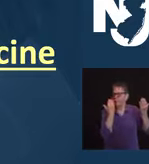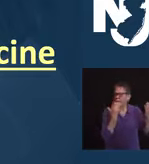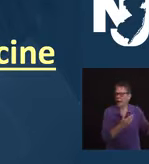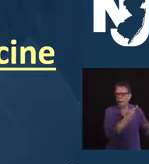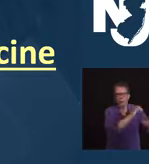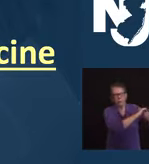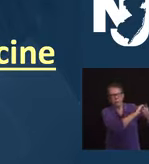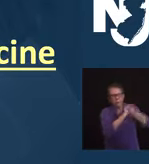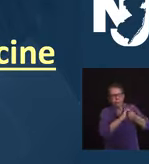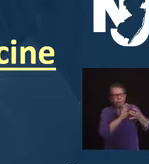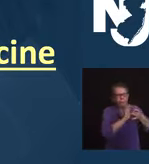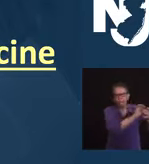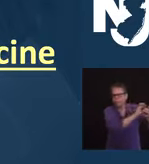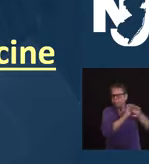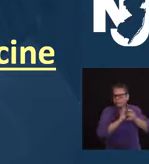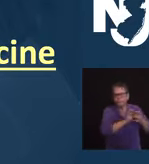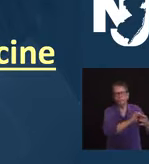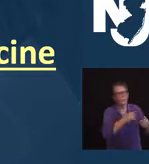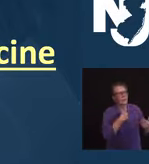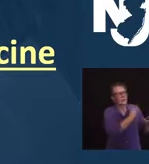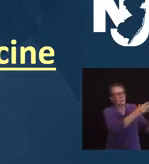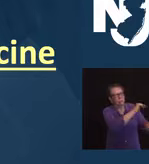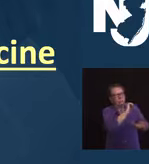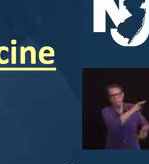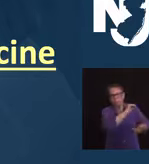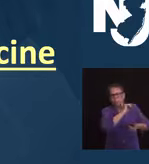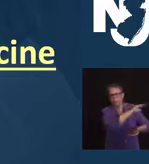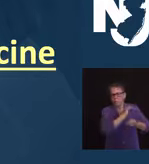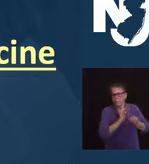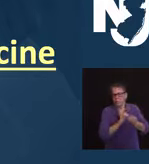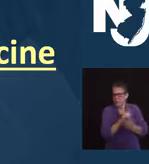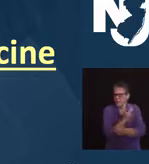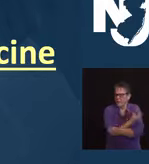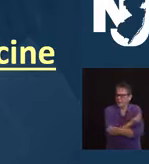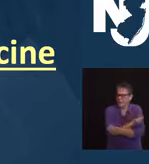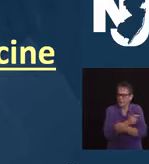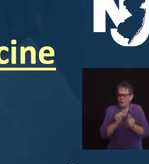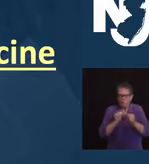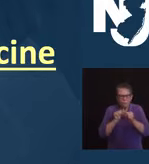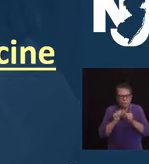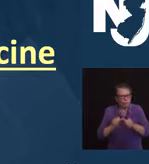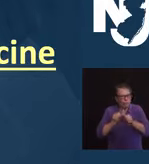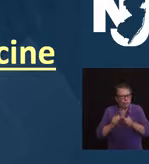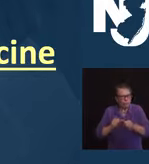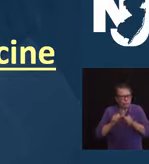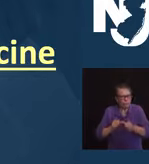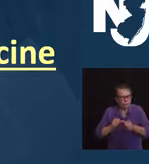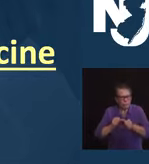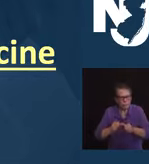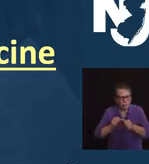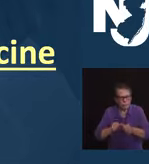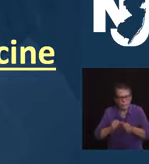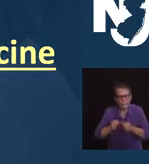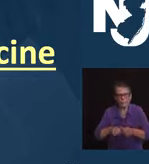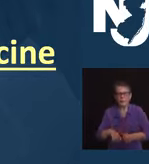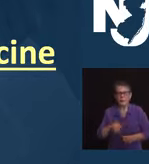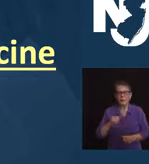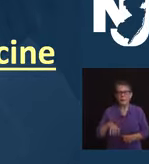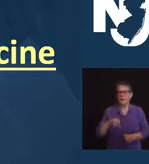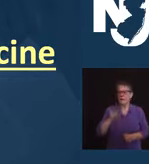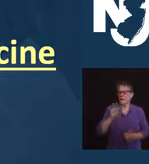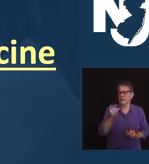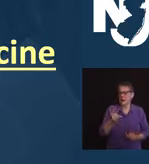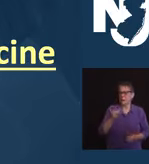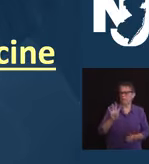need to continue pushing forward toward our initial goal of vaccinating 4.7 million individuals who live, work,